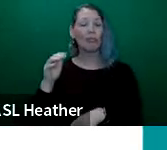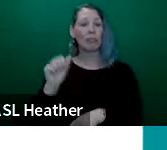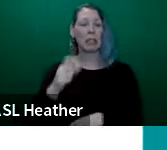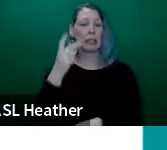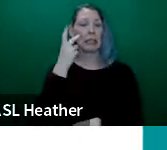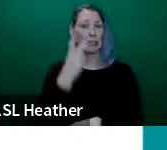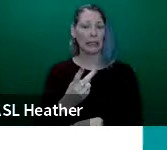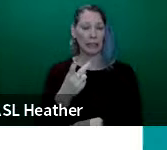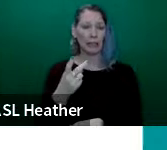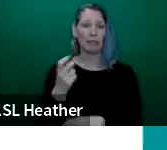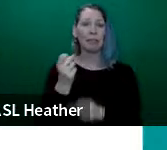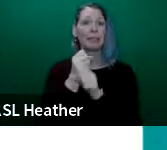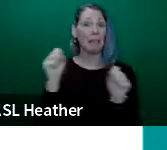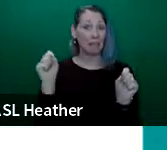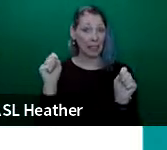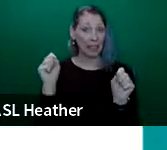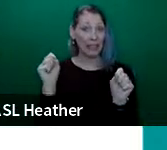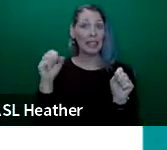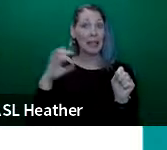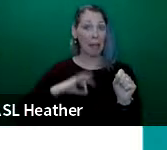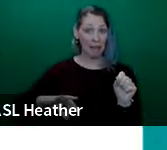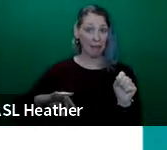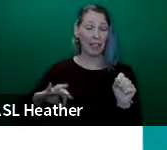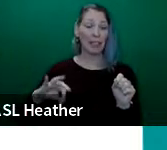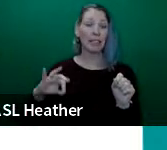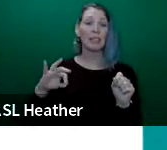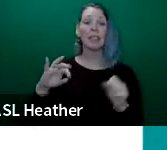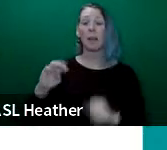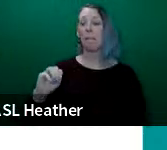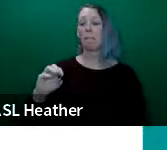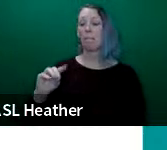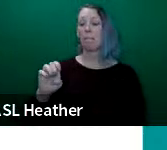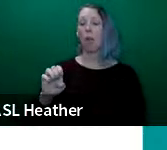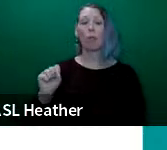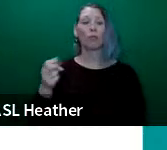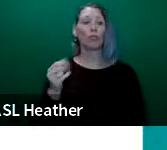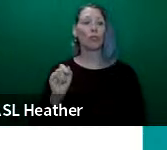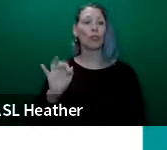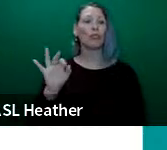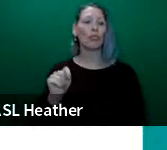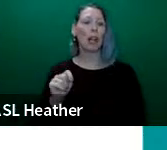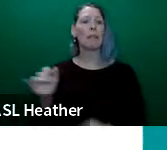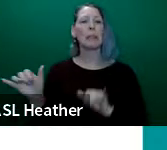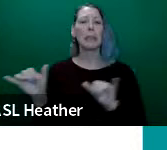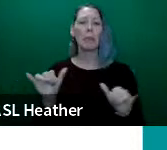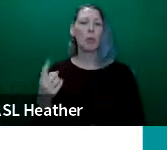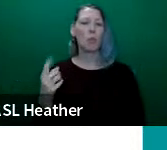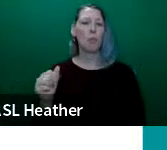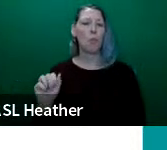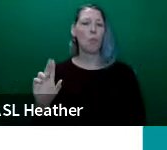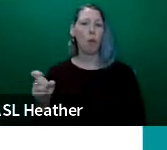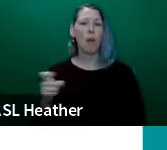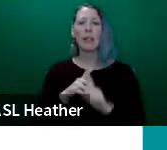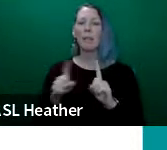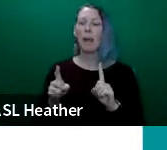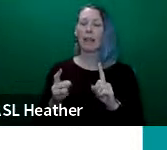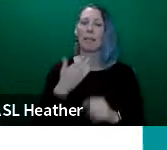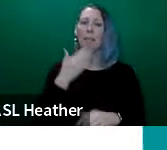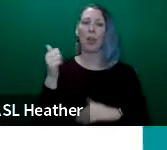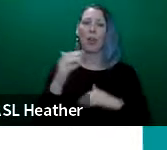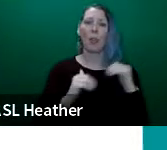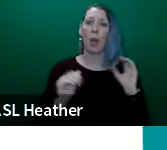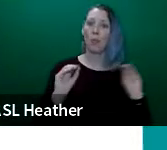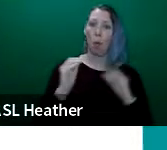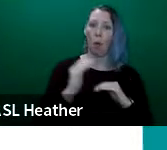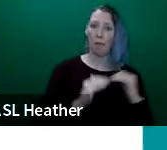here. You get those safety benefits. The mode shift is similar to the one aux, but again, it's an improvement over no build. You